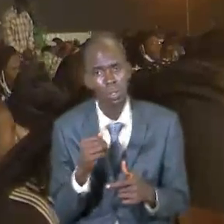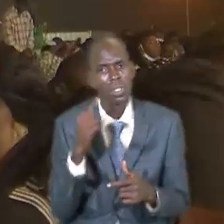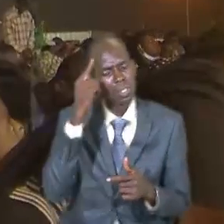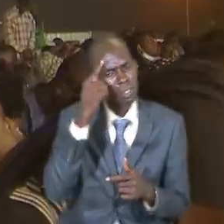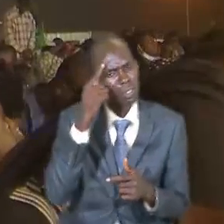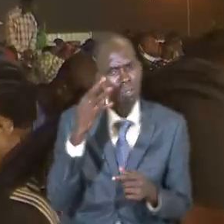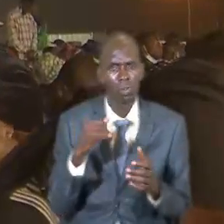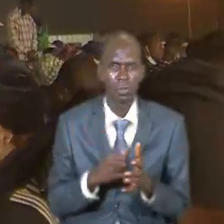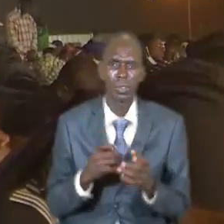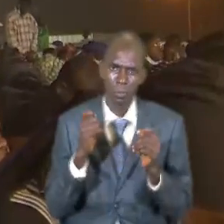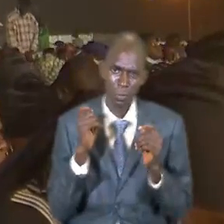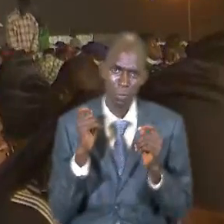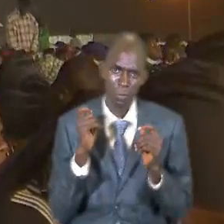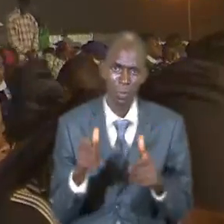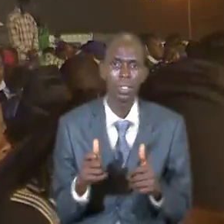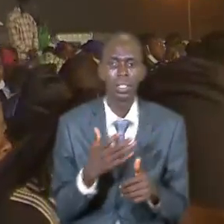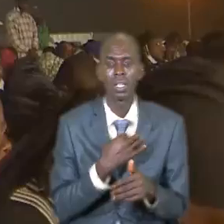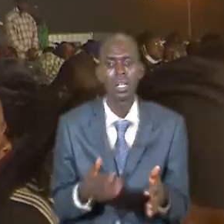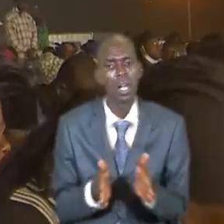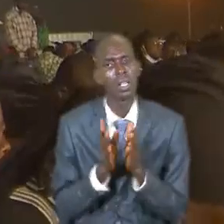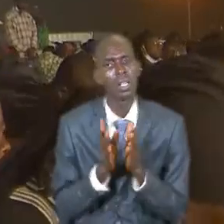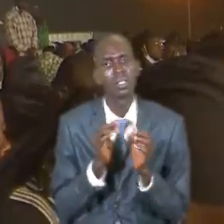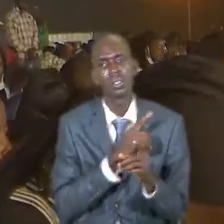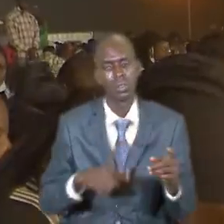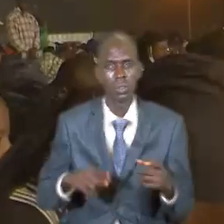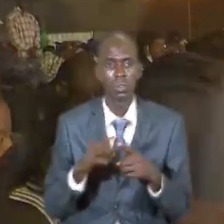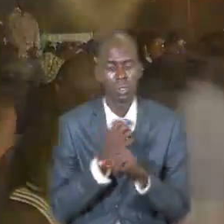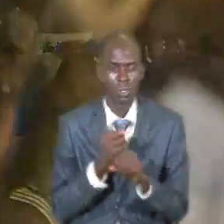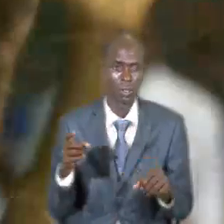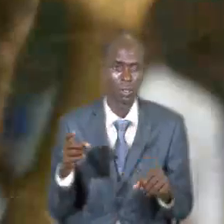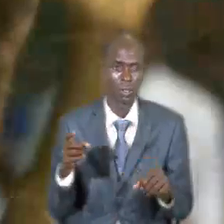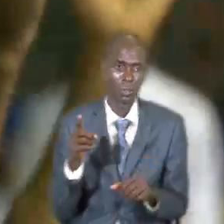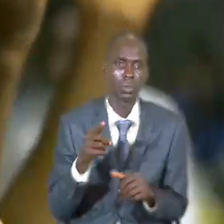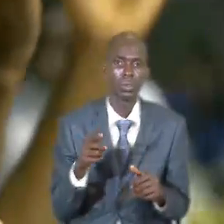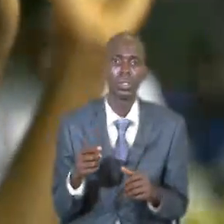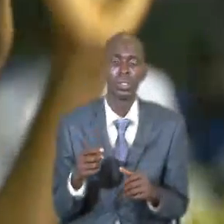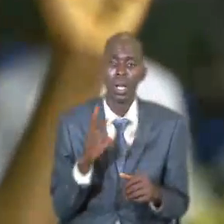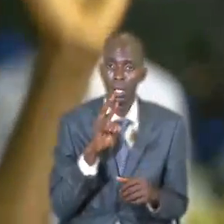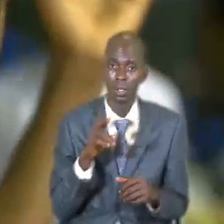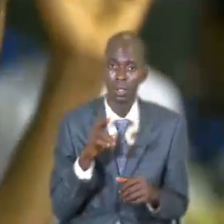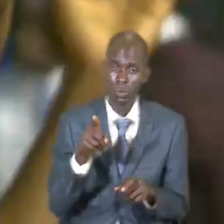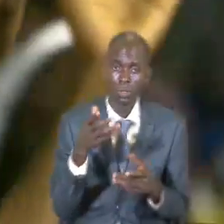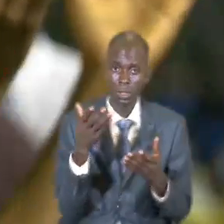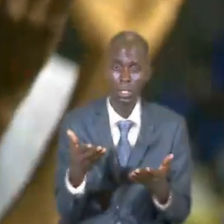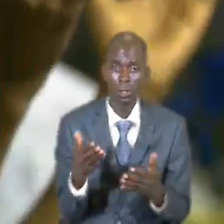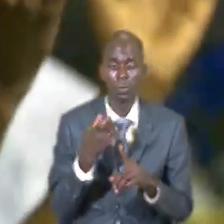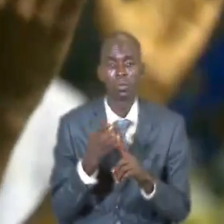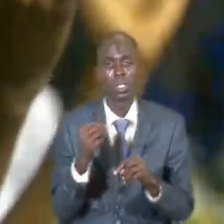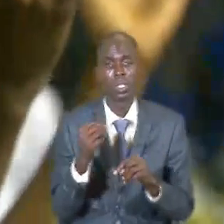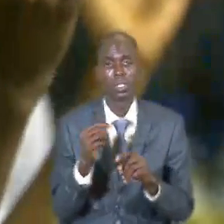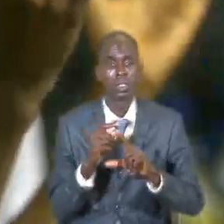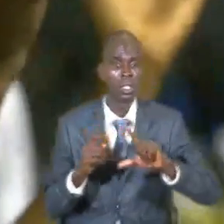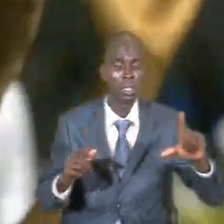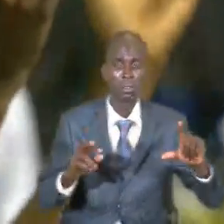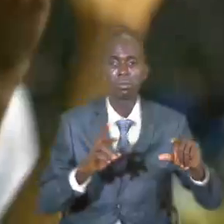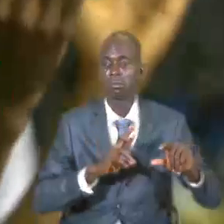still waiting for you. Are you there on the right-hand side, on the left-hand side? Are you there at the back? What you could